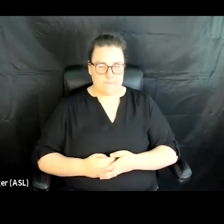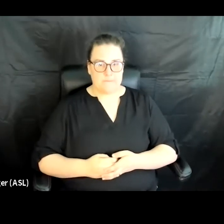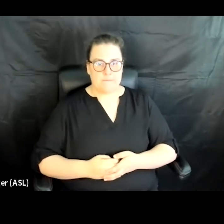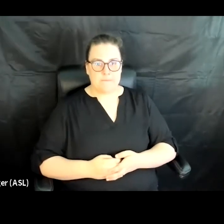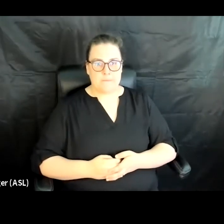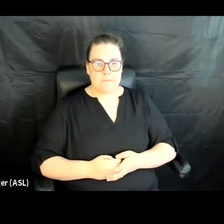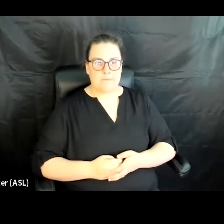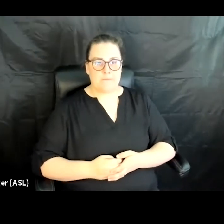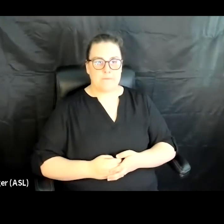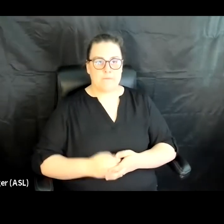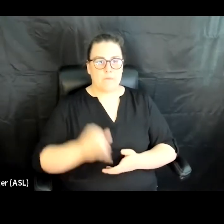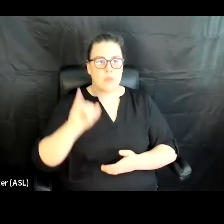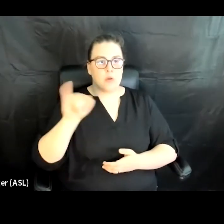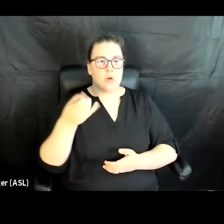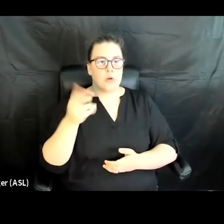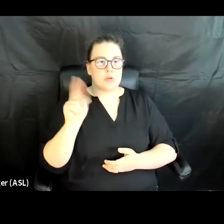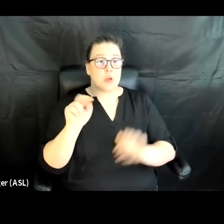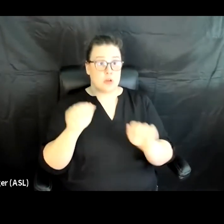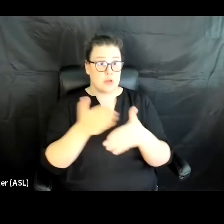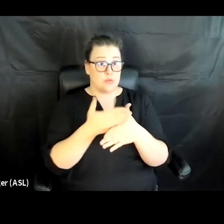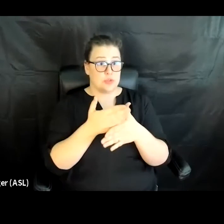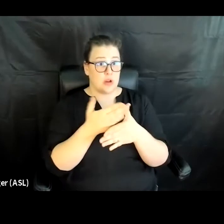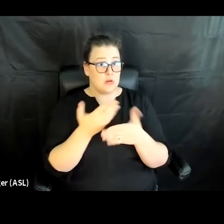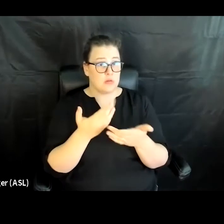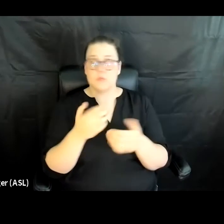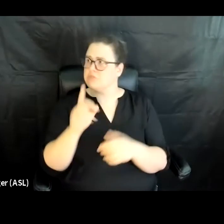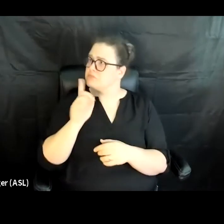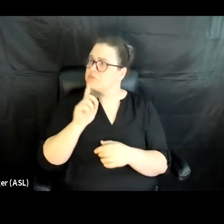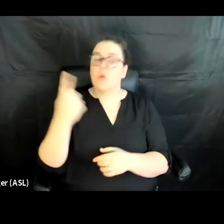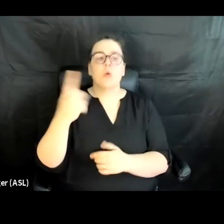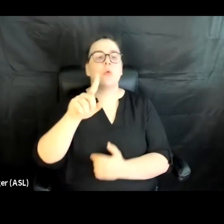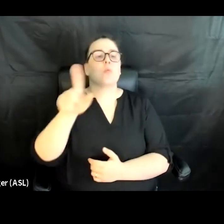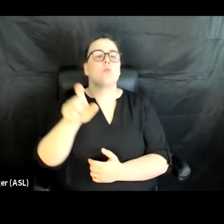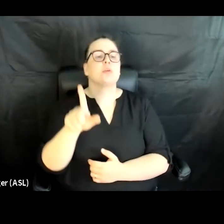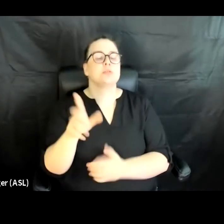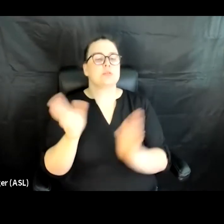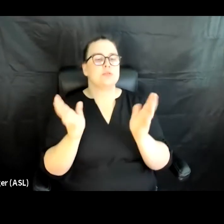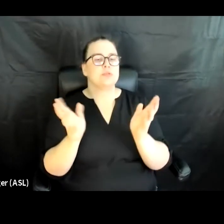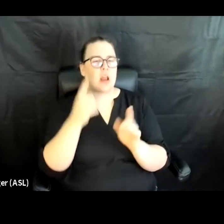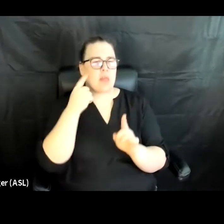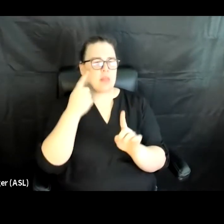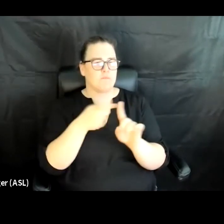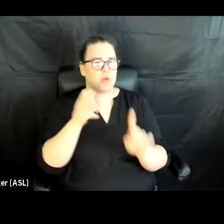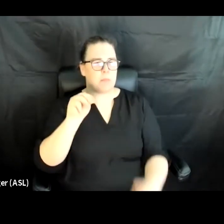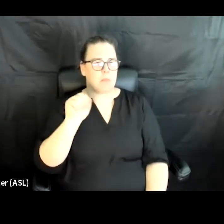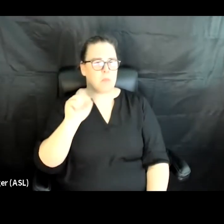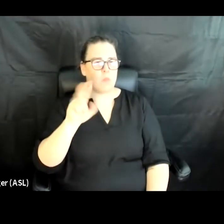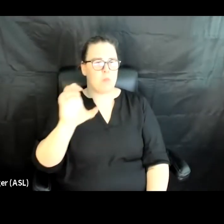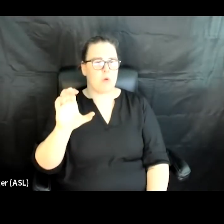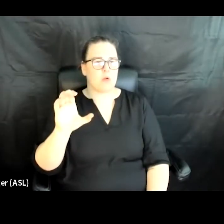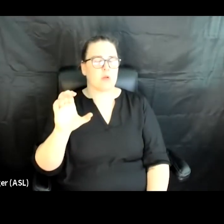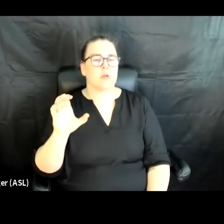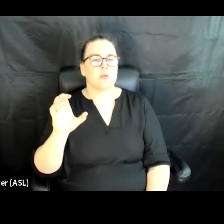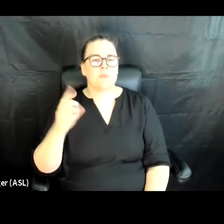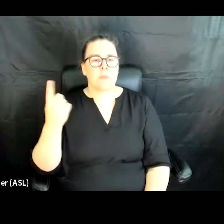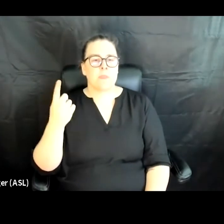Sean, can you share with us some of the? Sure. So we had one question, and I believe this was for Mark.